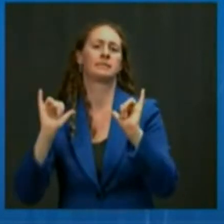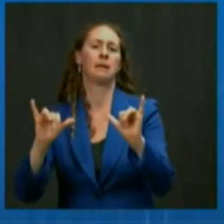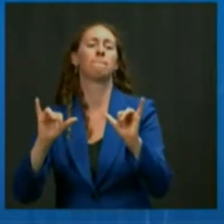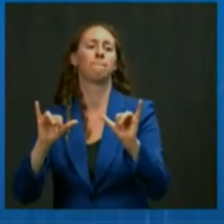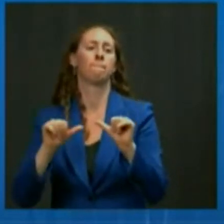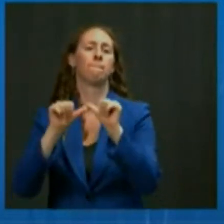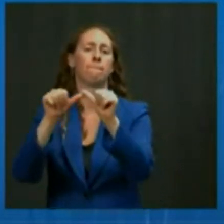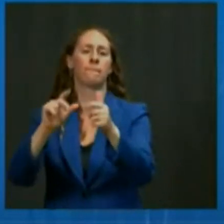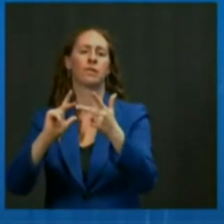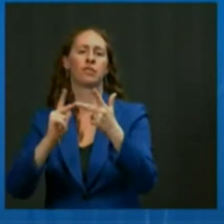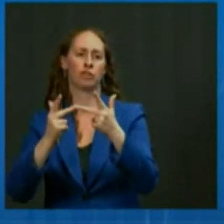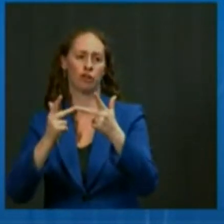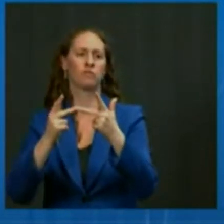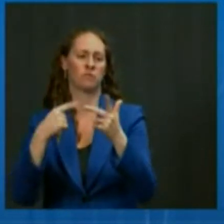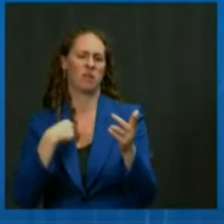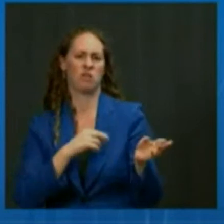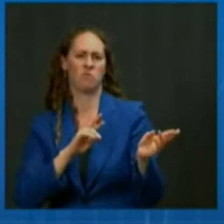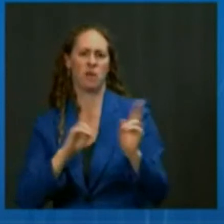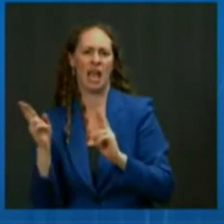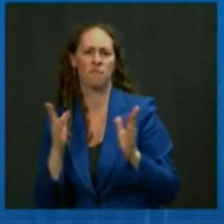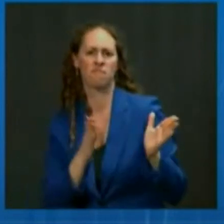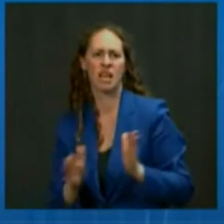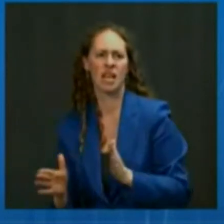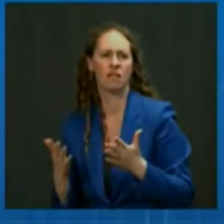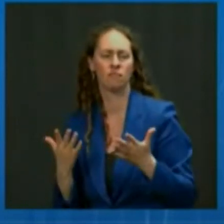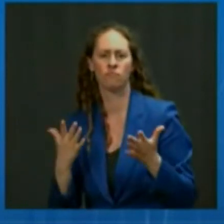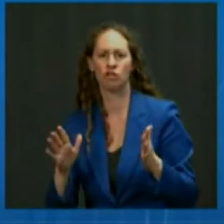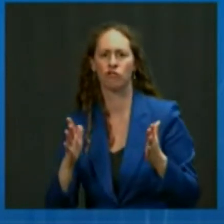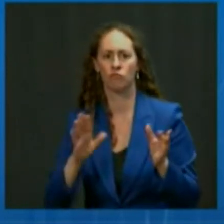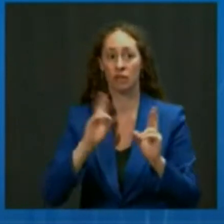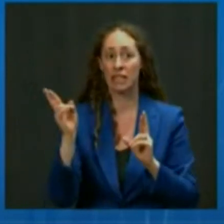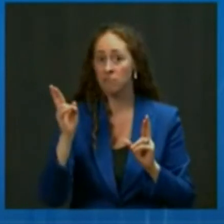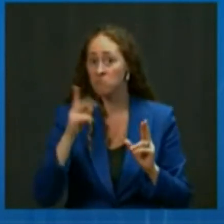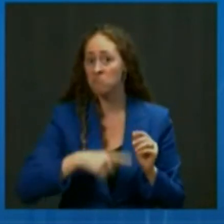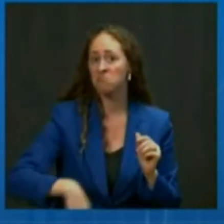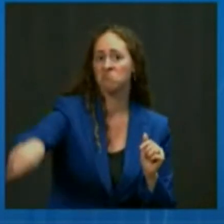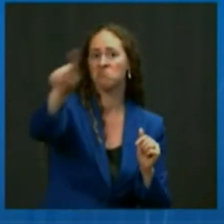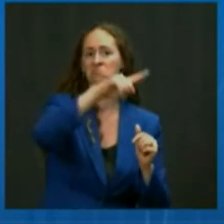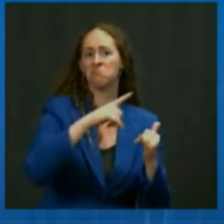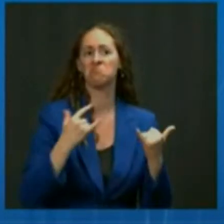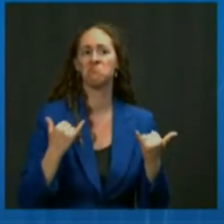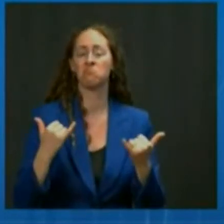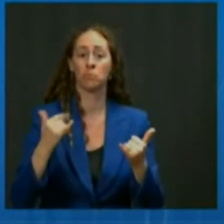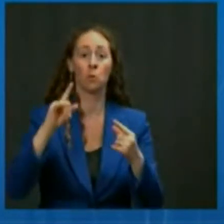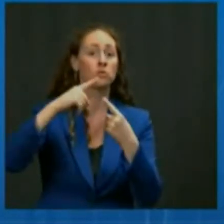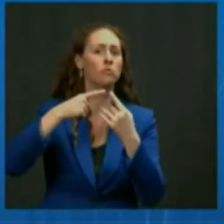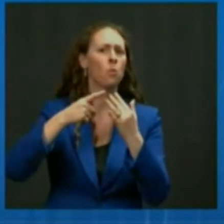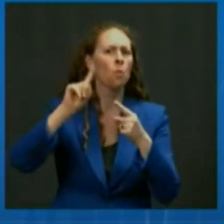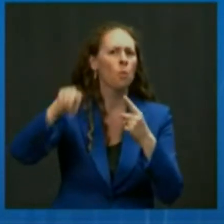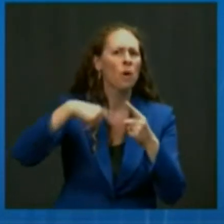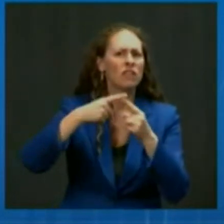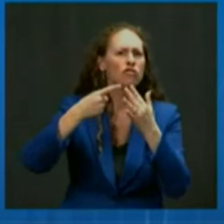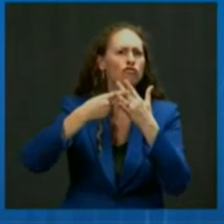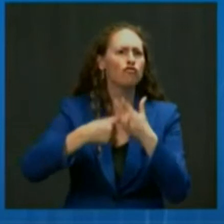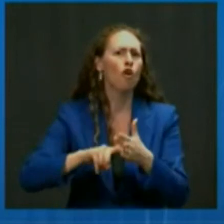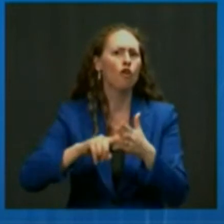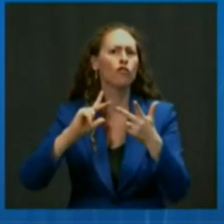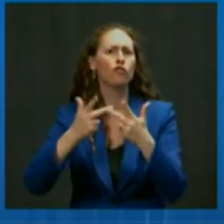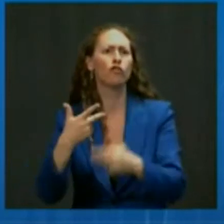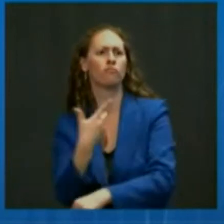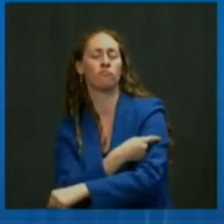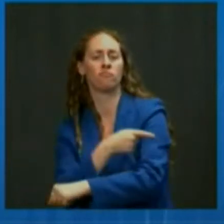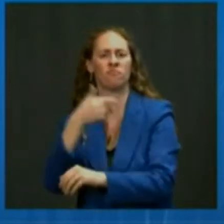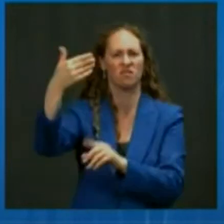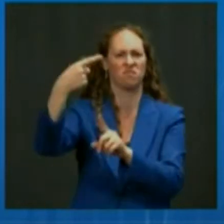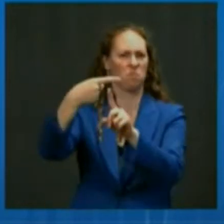for Americans to receive booster shots starting next month to maximize vaccine-induced protection. Our